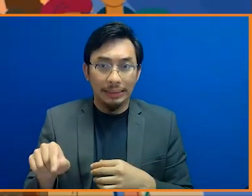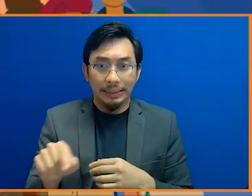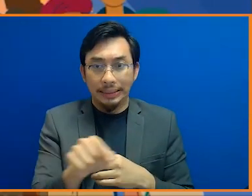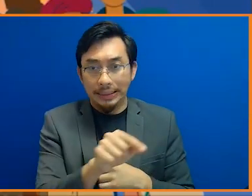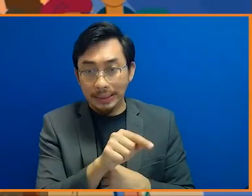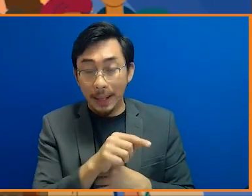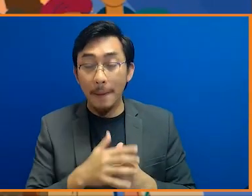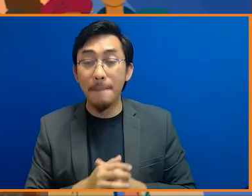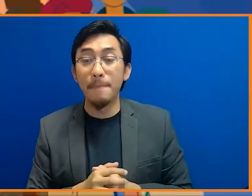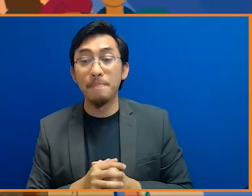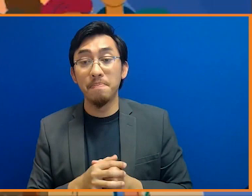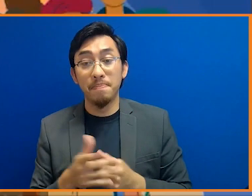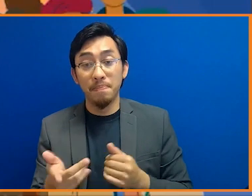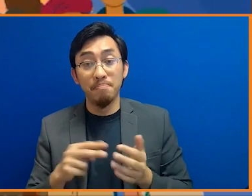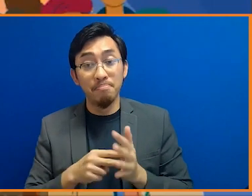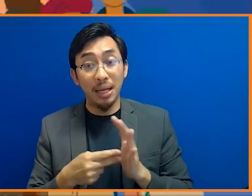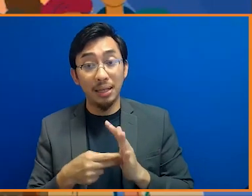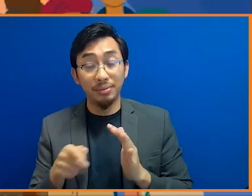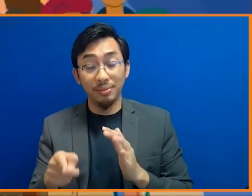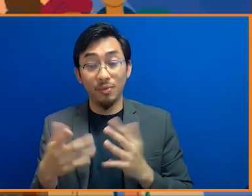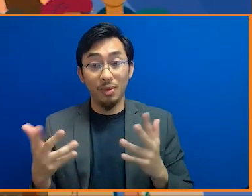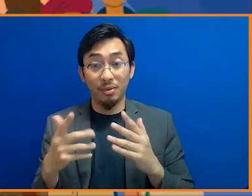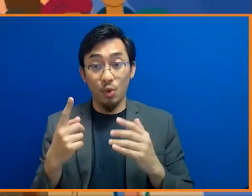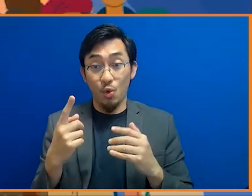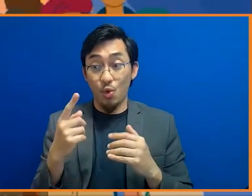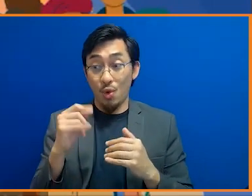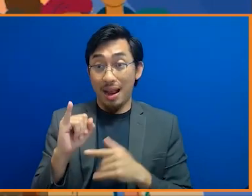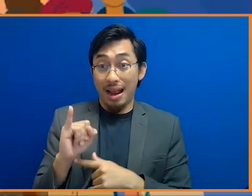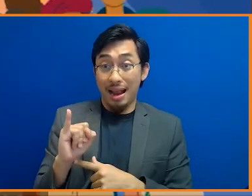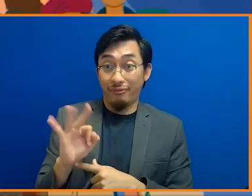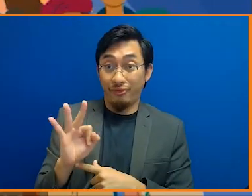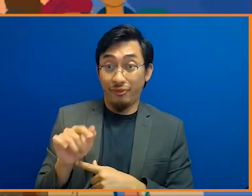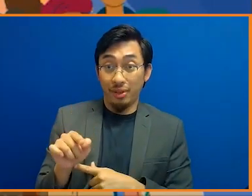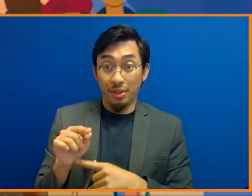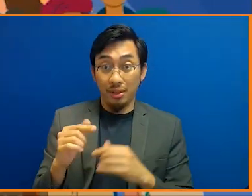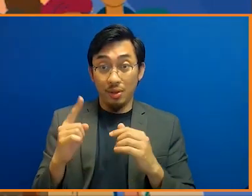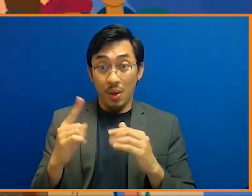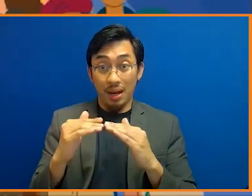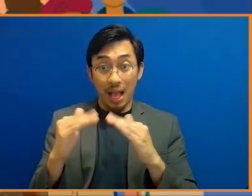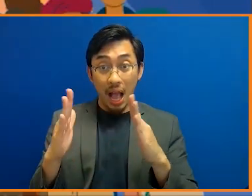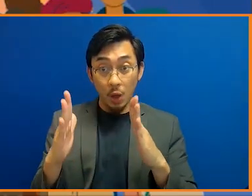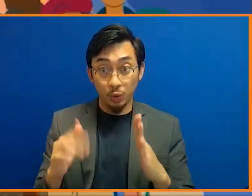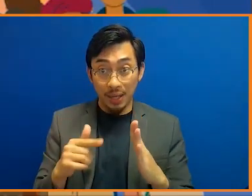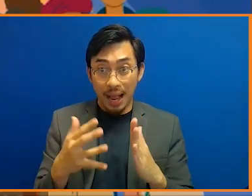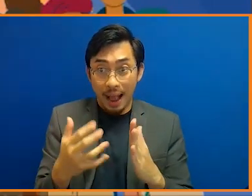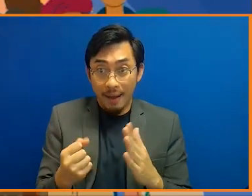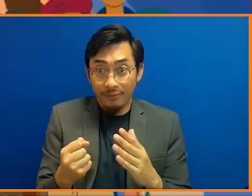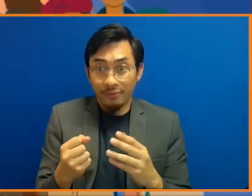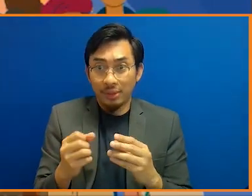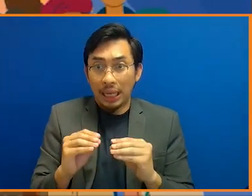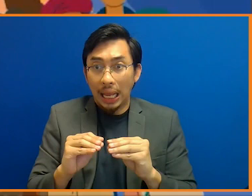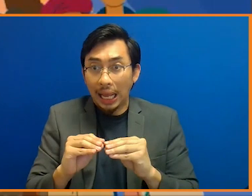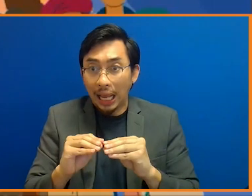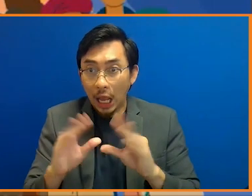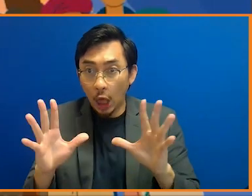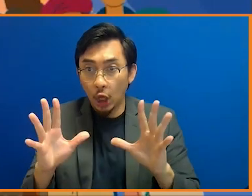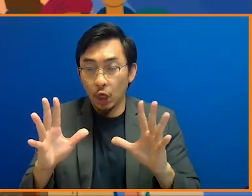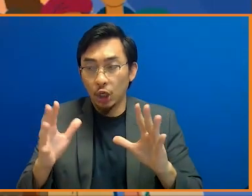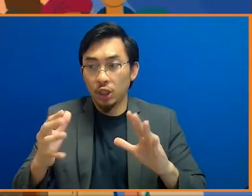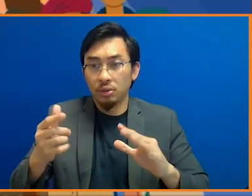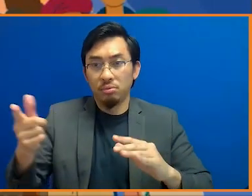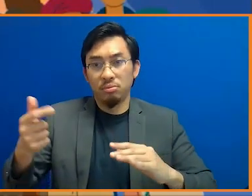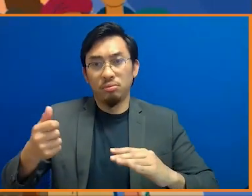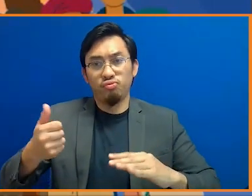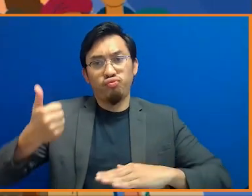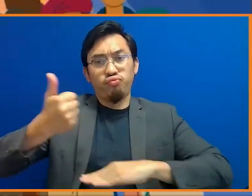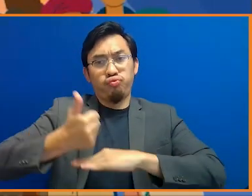of IoT. What does it mean? It means that if a house they have a very